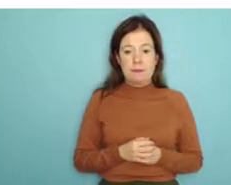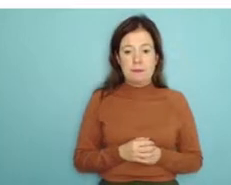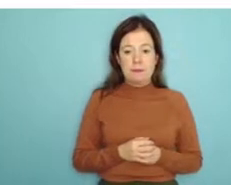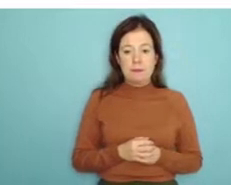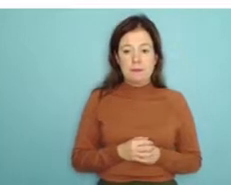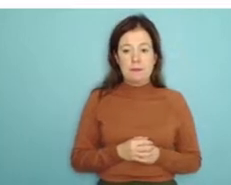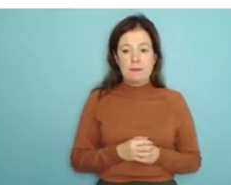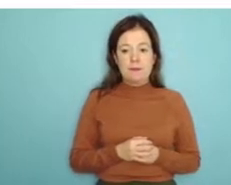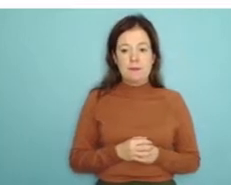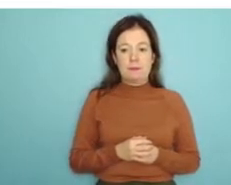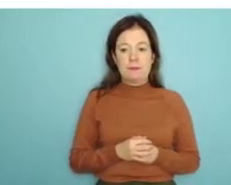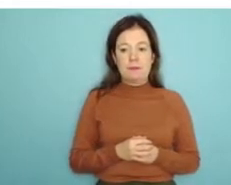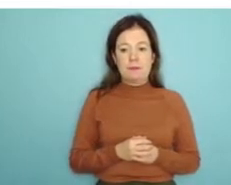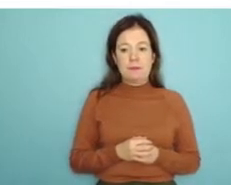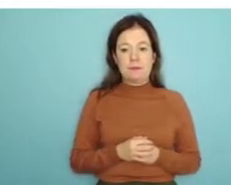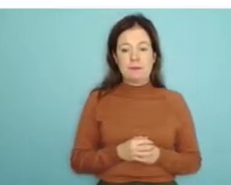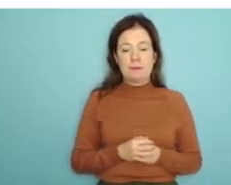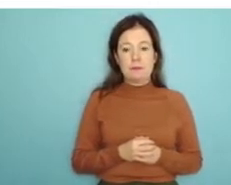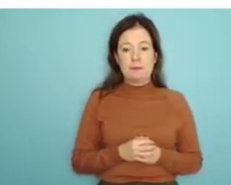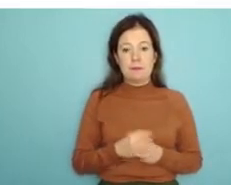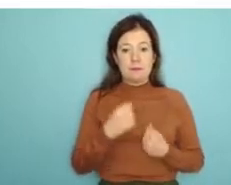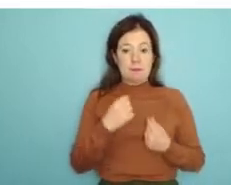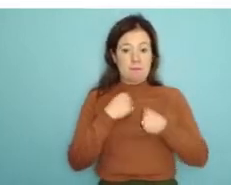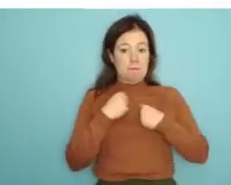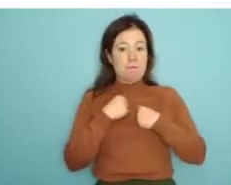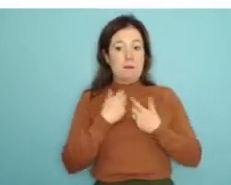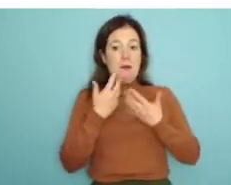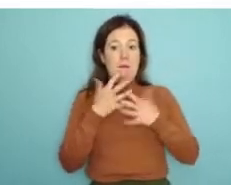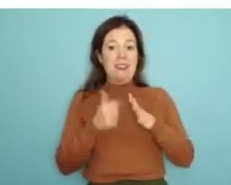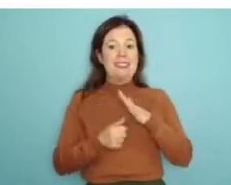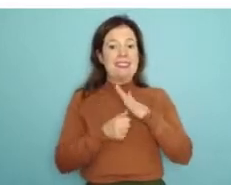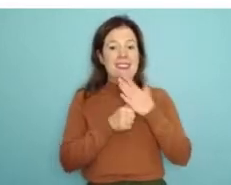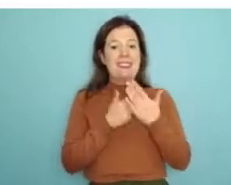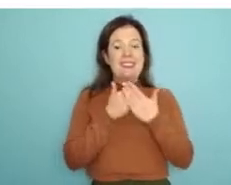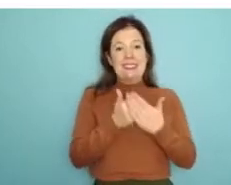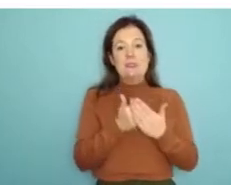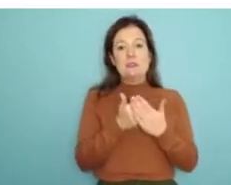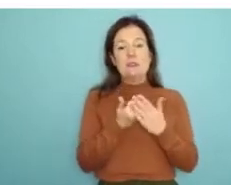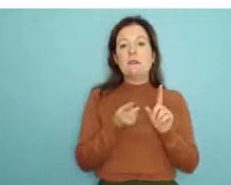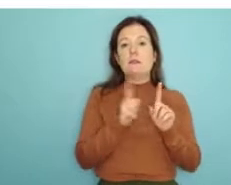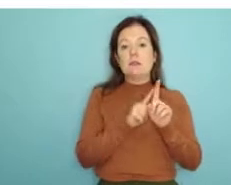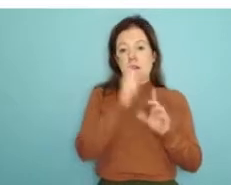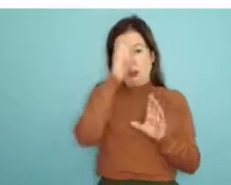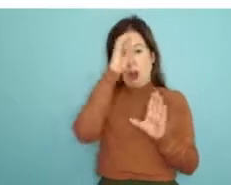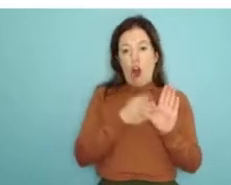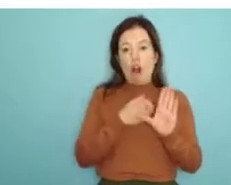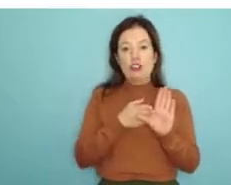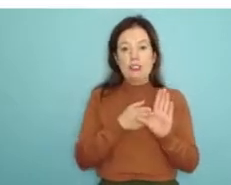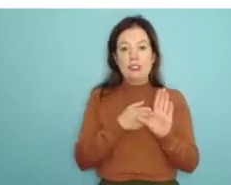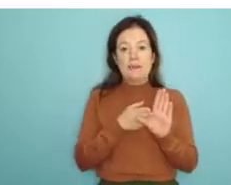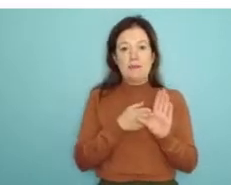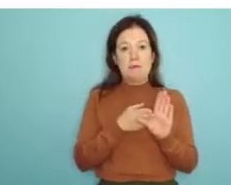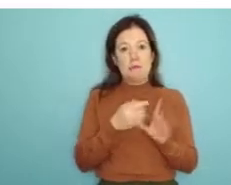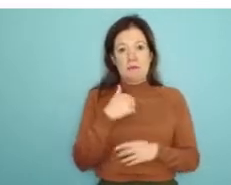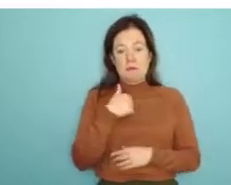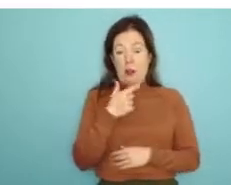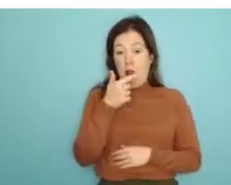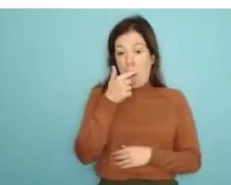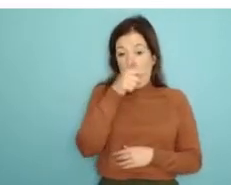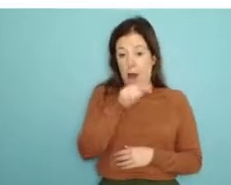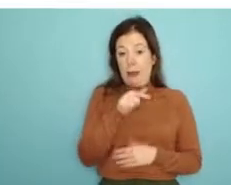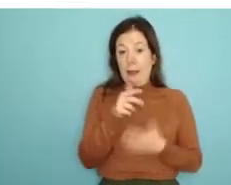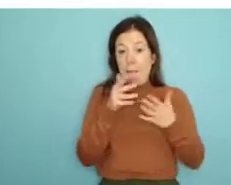So last year, I worked as a senior assistant psychologist, and I was very fortunate to be able to study the Edward